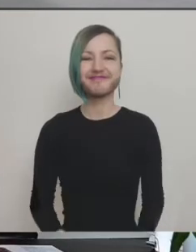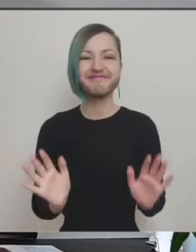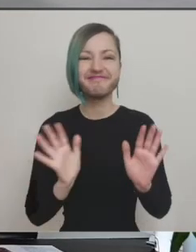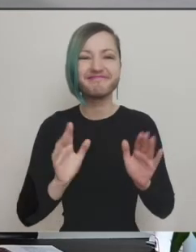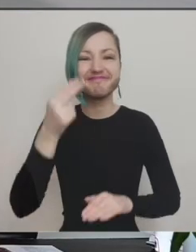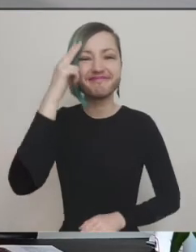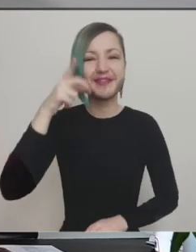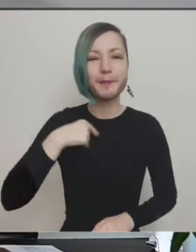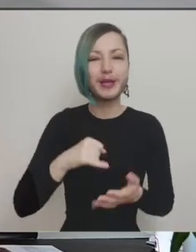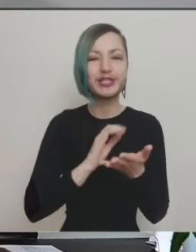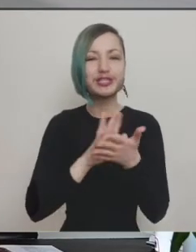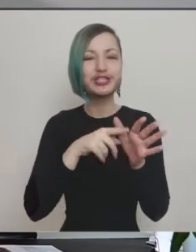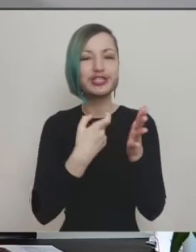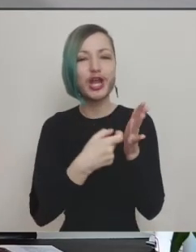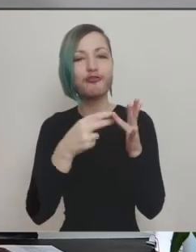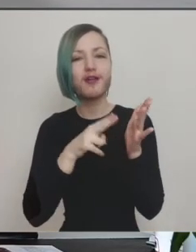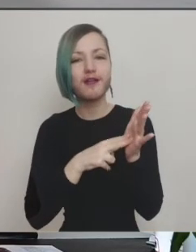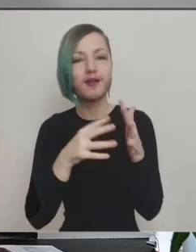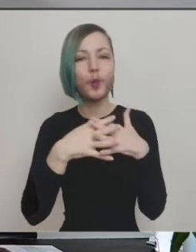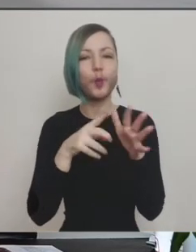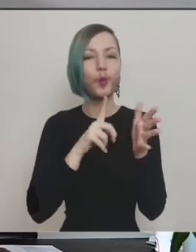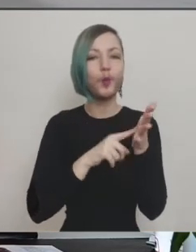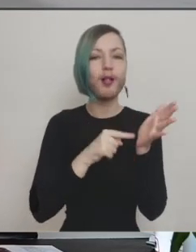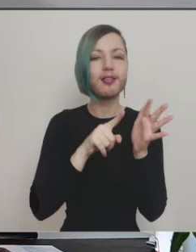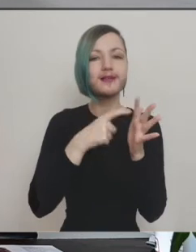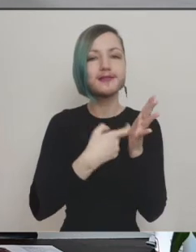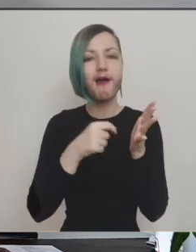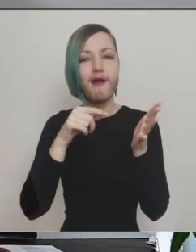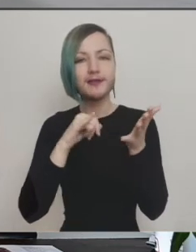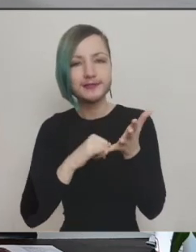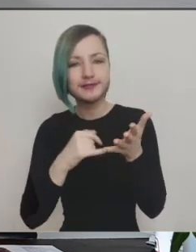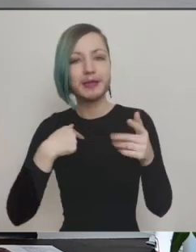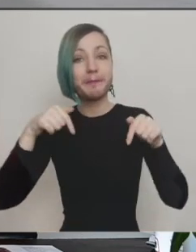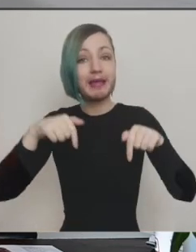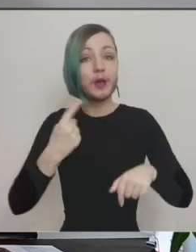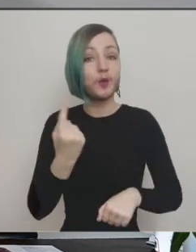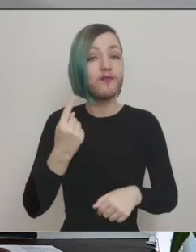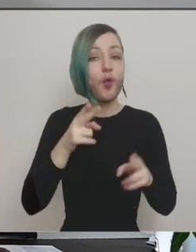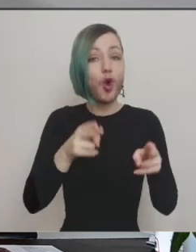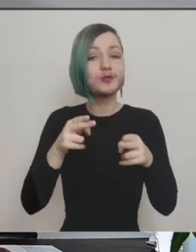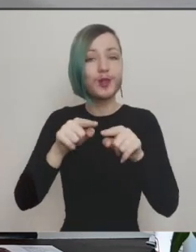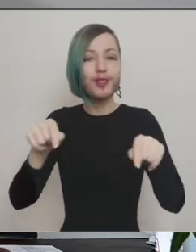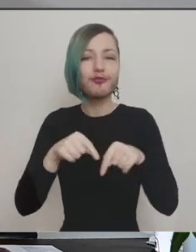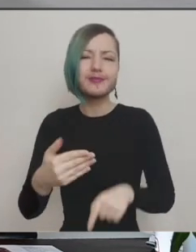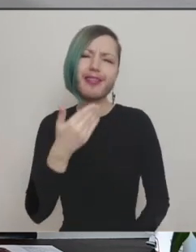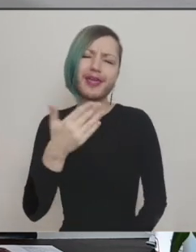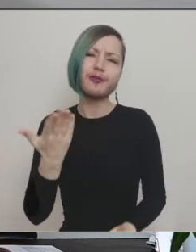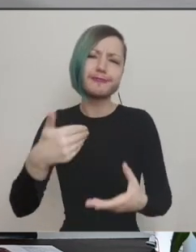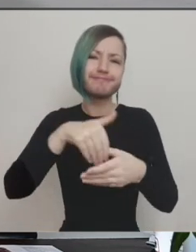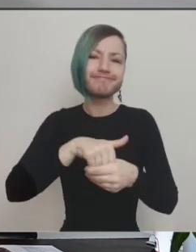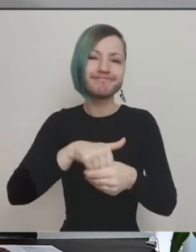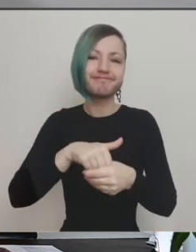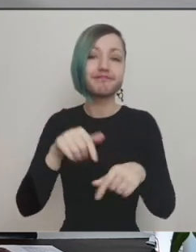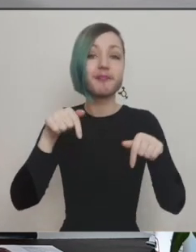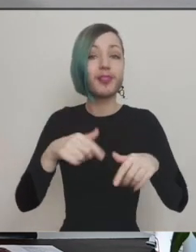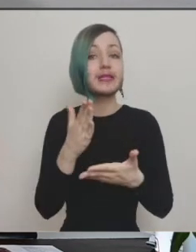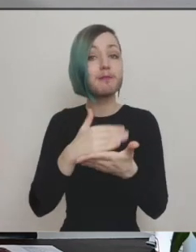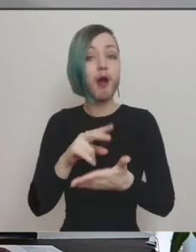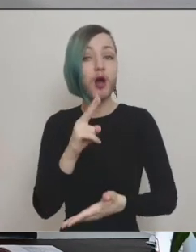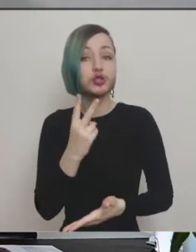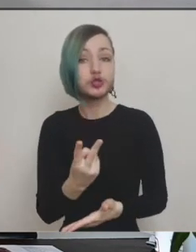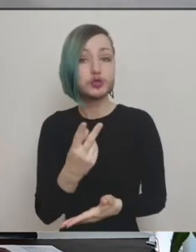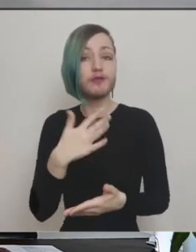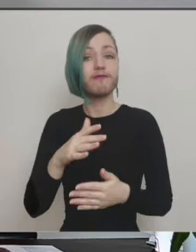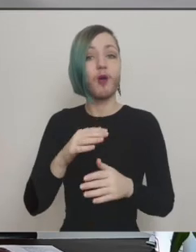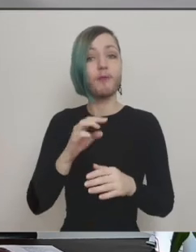Hi, my name's Sharon Walters and I'm here with the hospital rooms. Thank you so much for joining me. This is the second part of a series